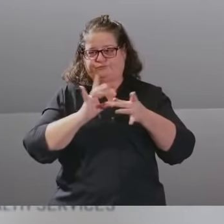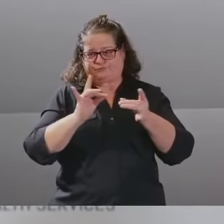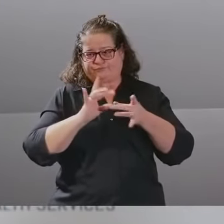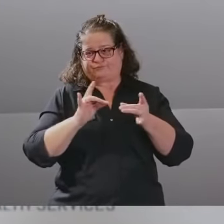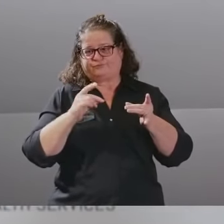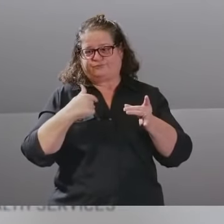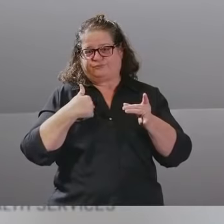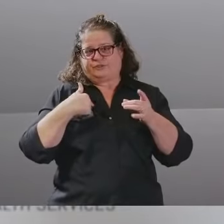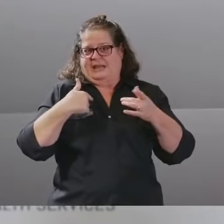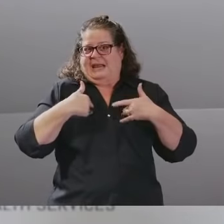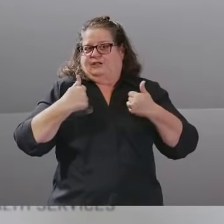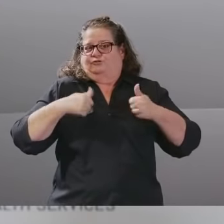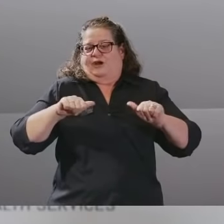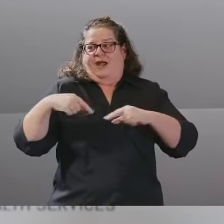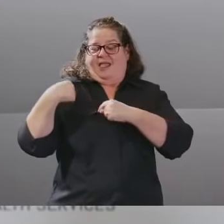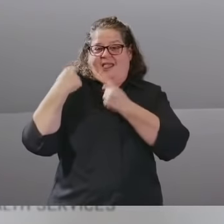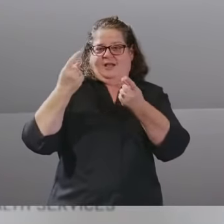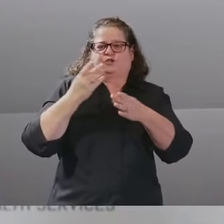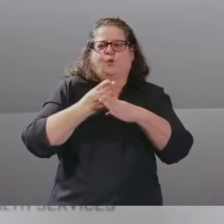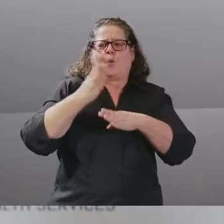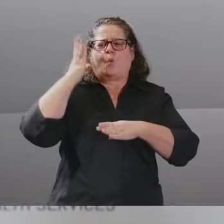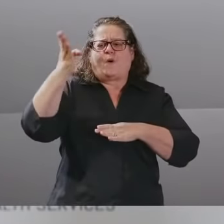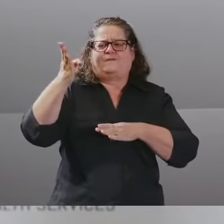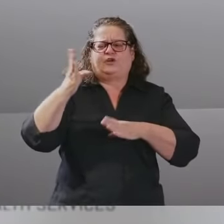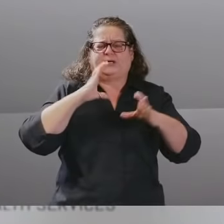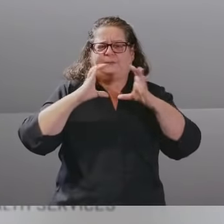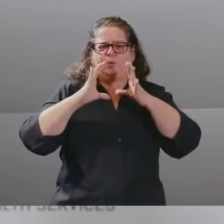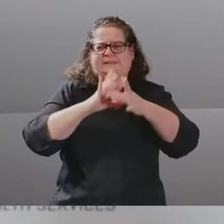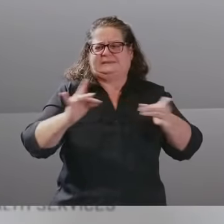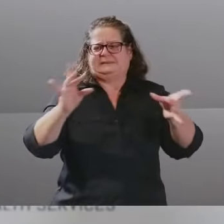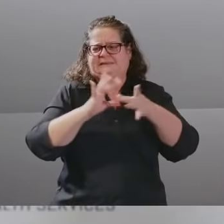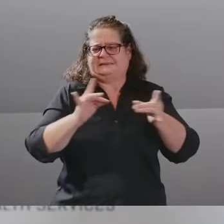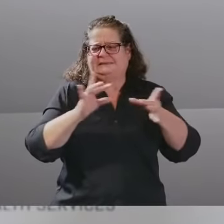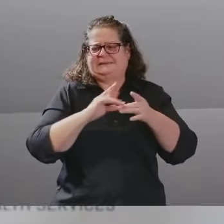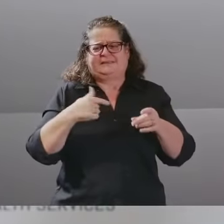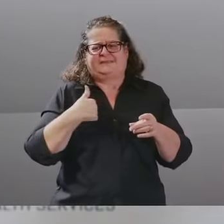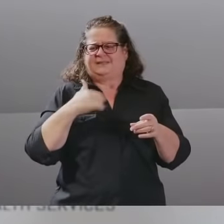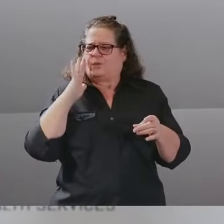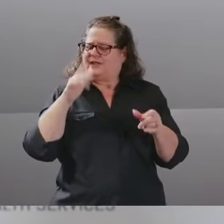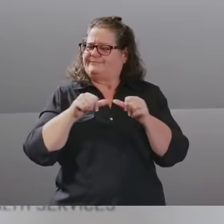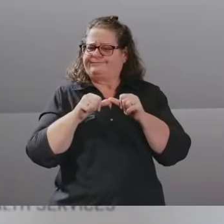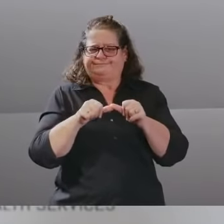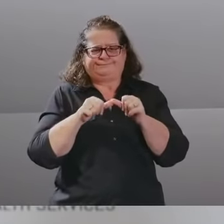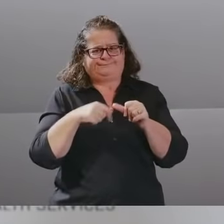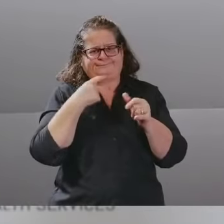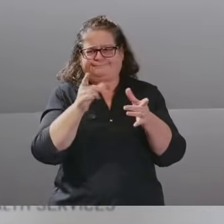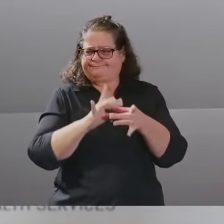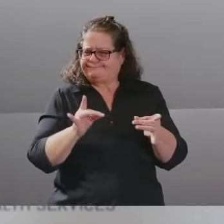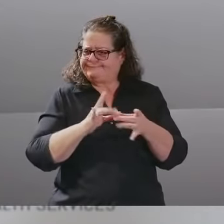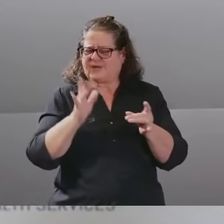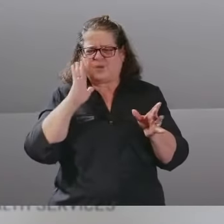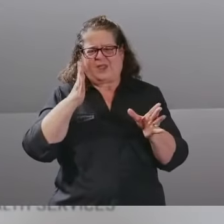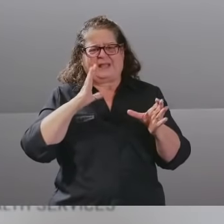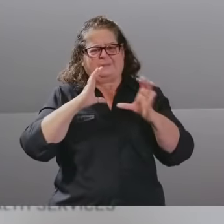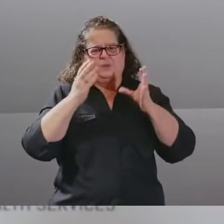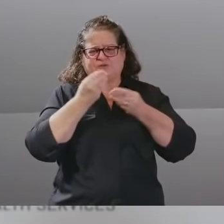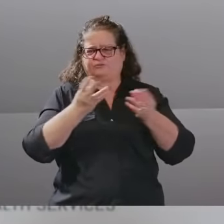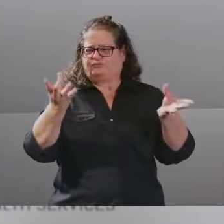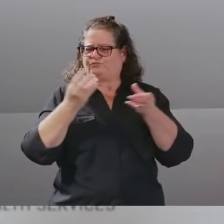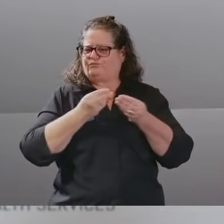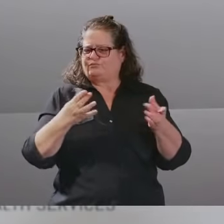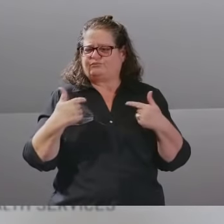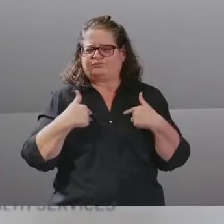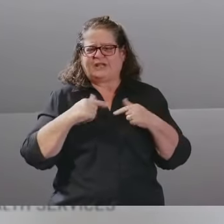these issues, and we'll continue to do that. There's a number of ways that you can communicate